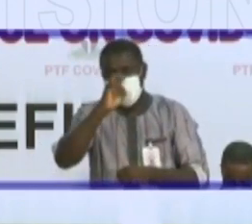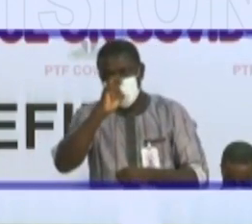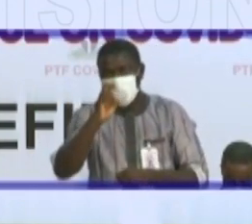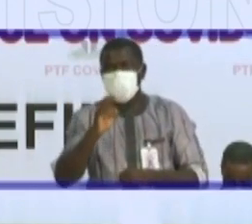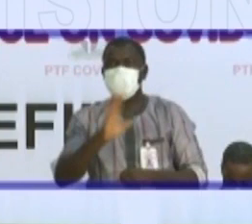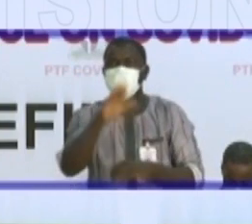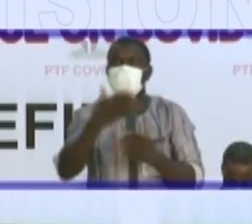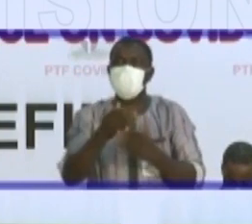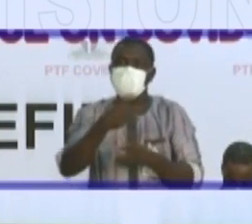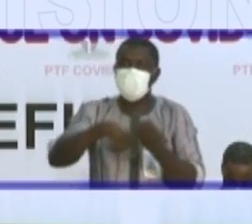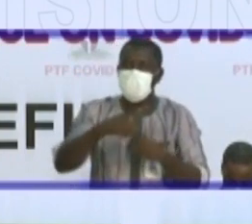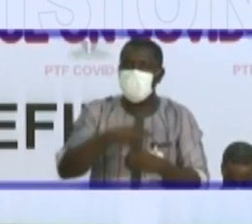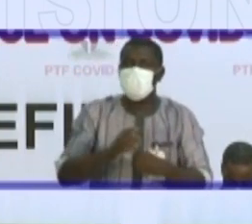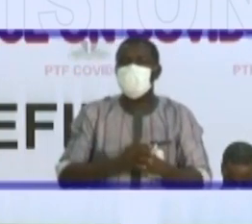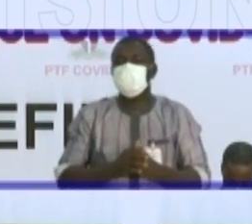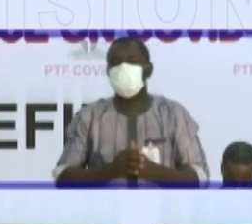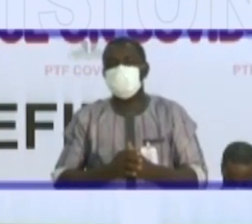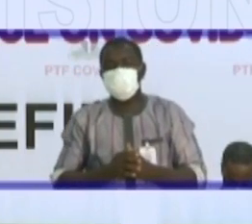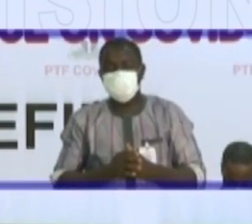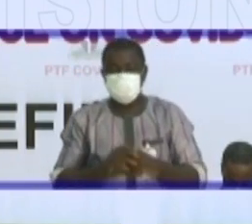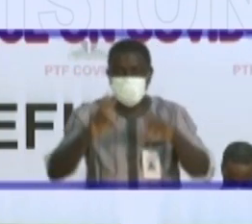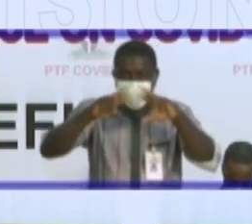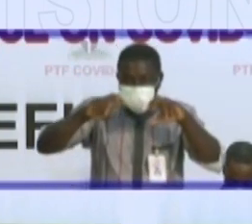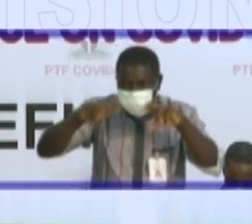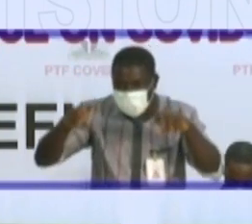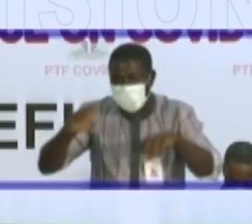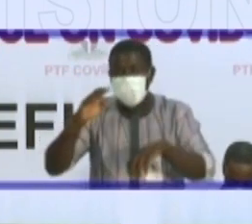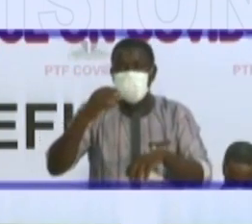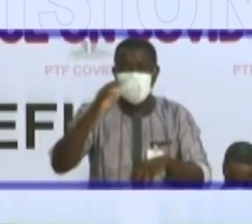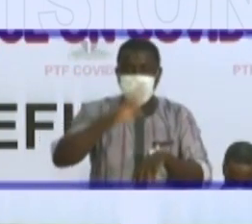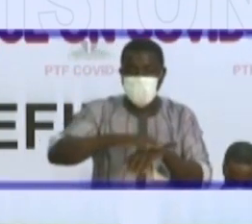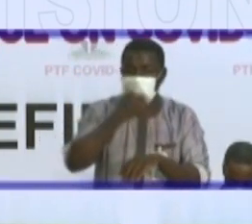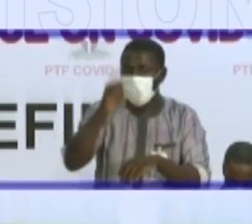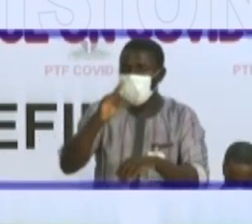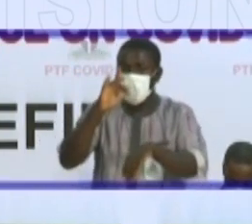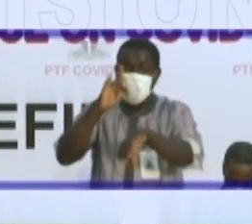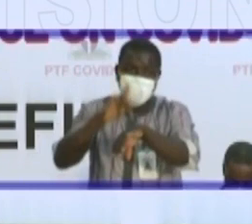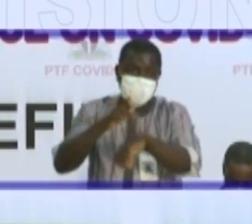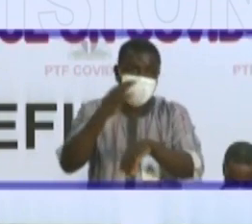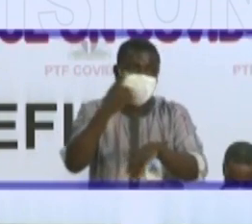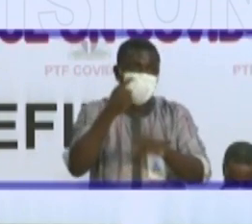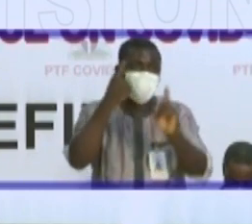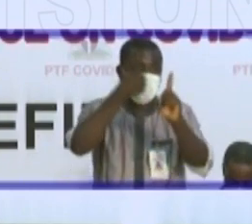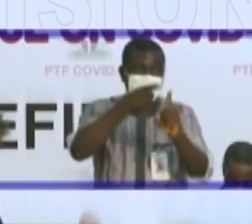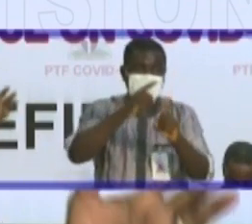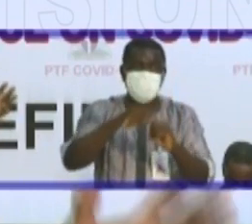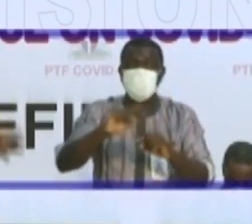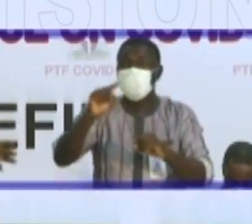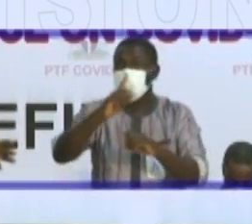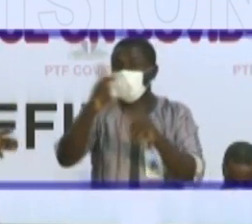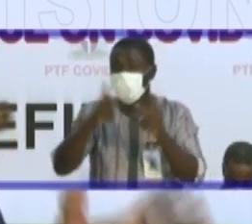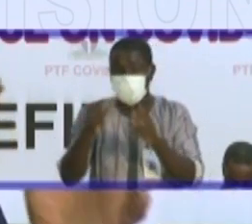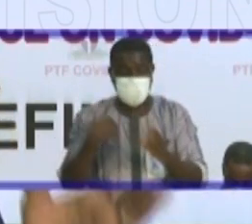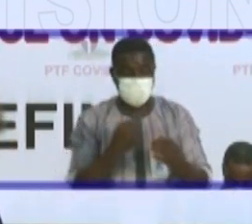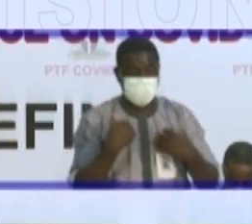our all-round assessment of the impact on the stated objectives. In the first place, we had